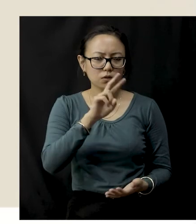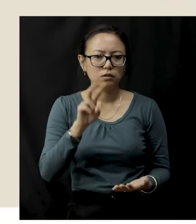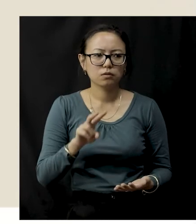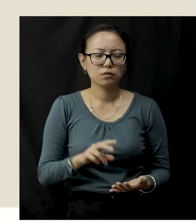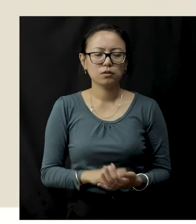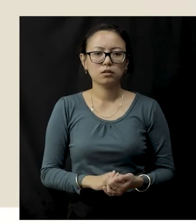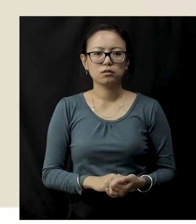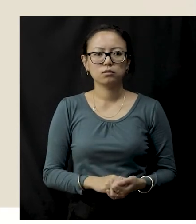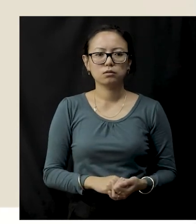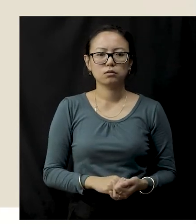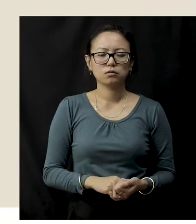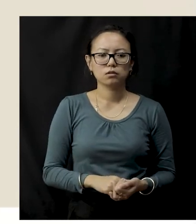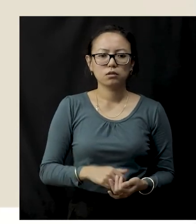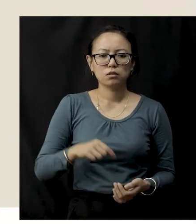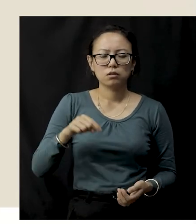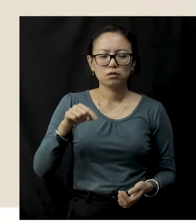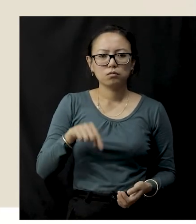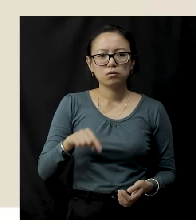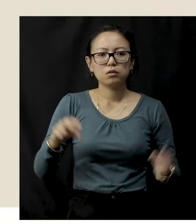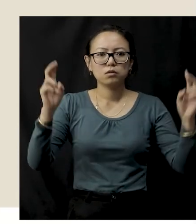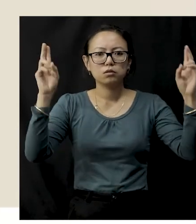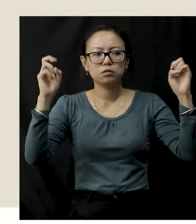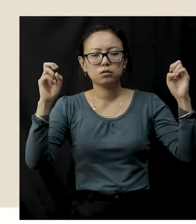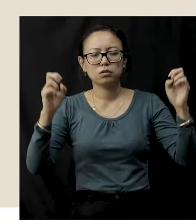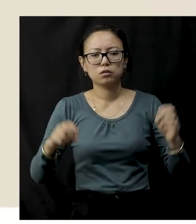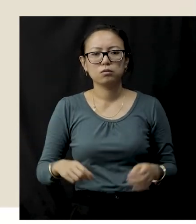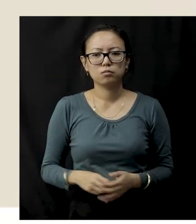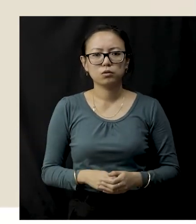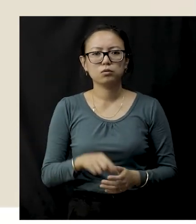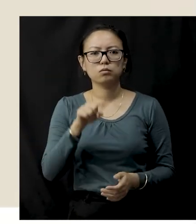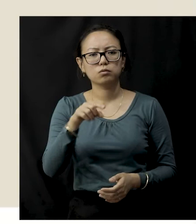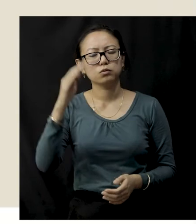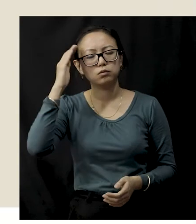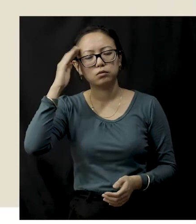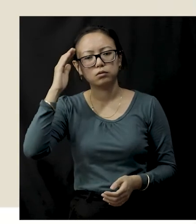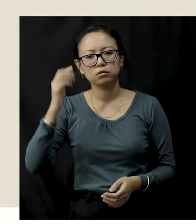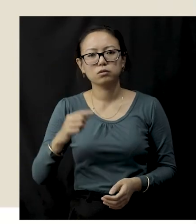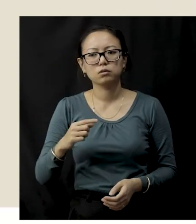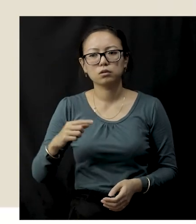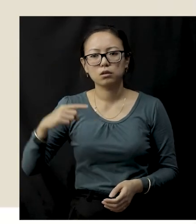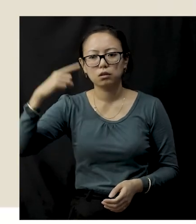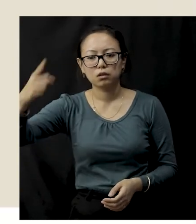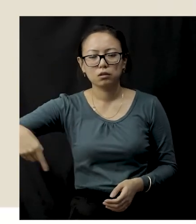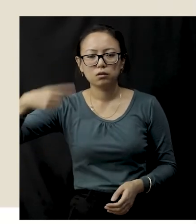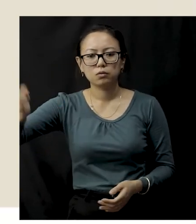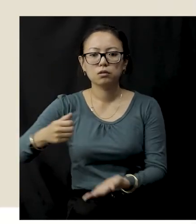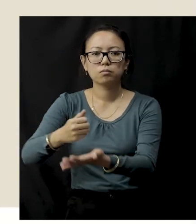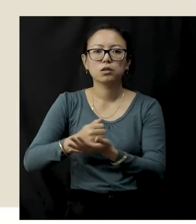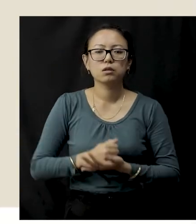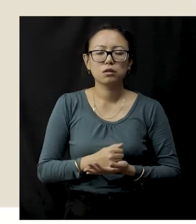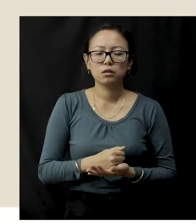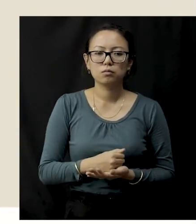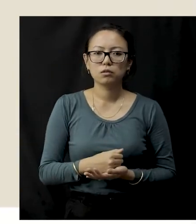the entire system of transportation. Not only transportation, but also in